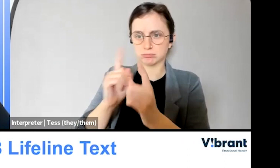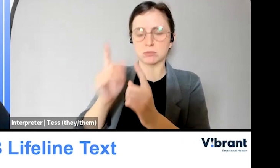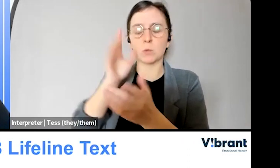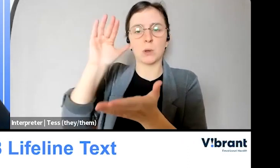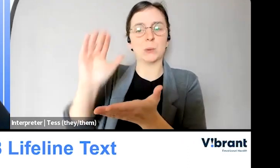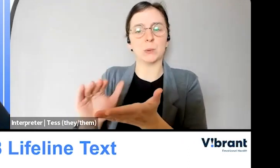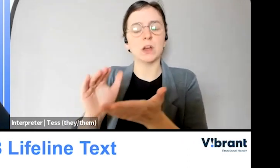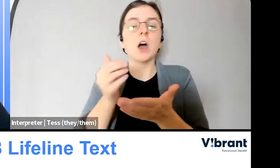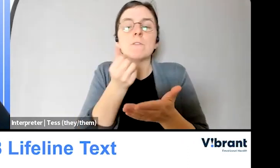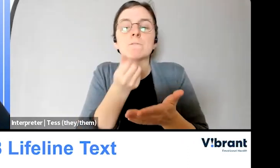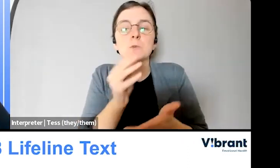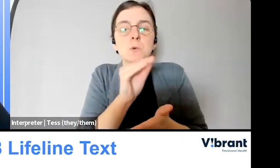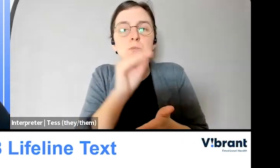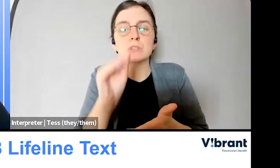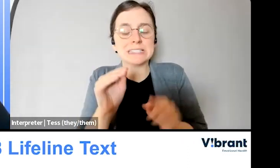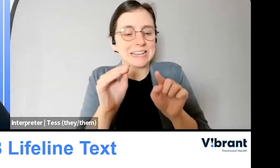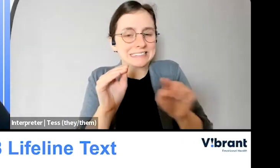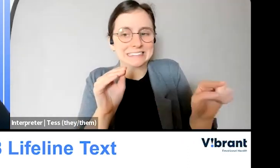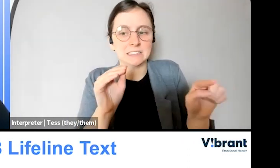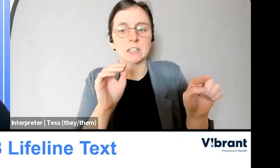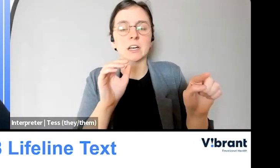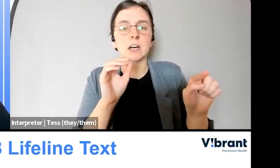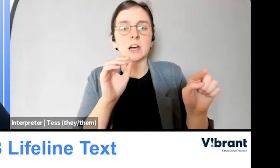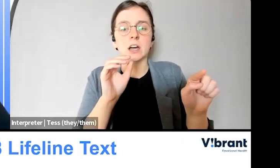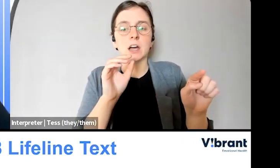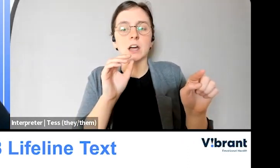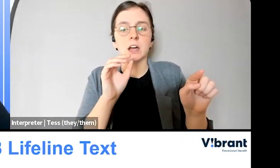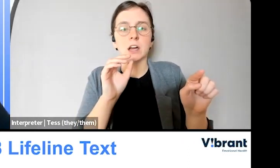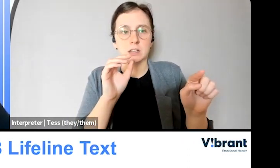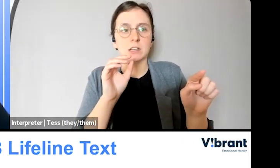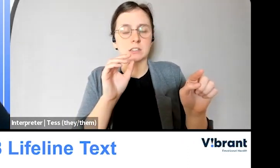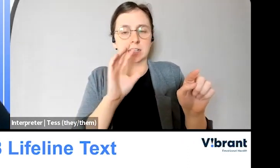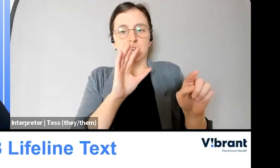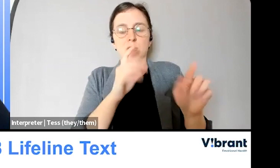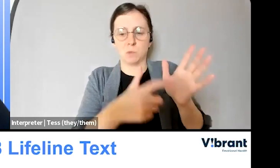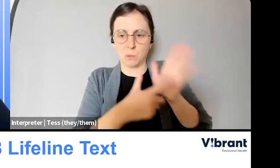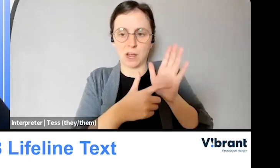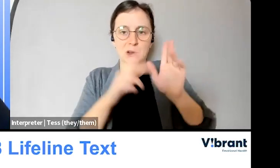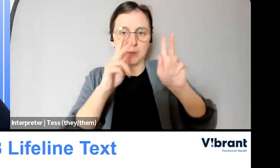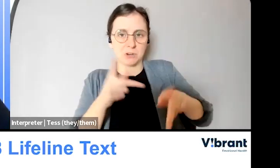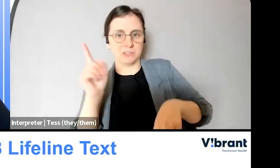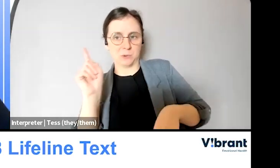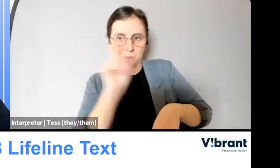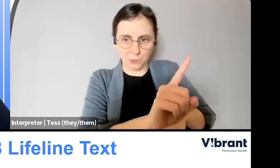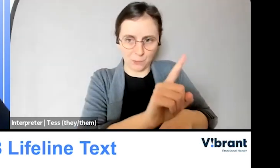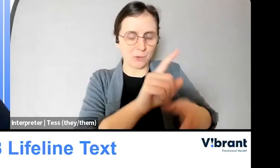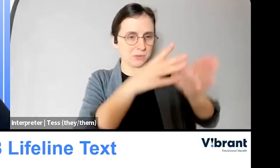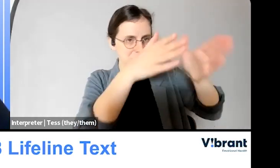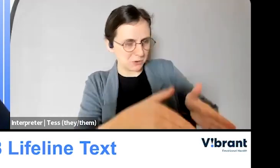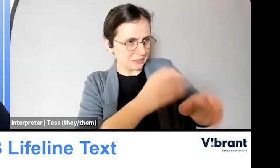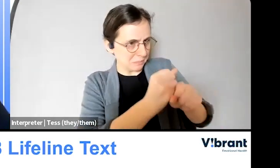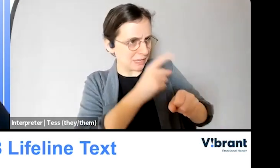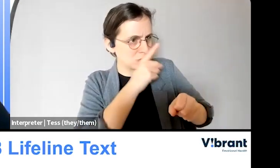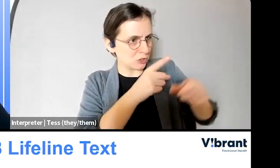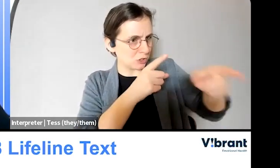of contacts to the Lifeline involve an in-person intervention. So someone going out to that person to ensure their safety, although